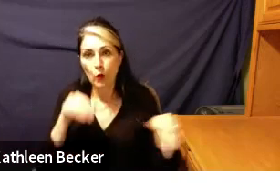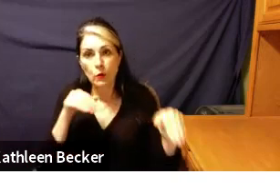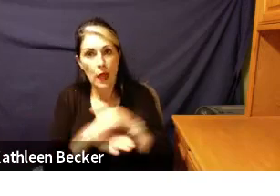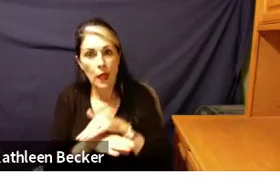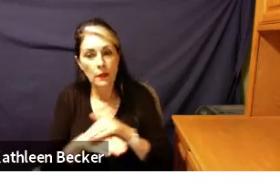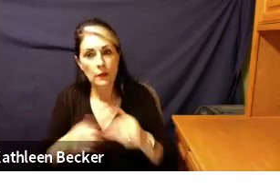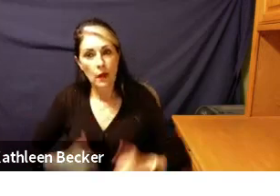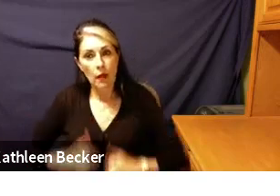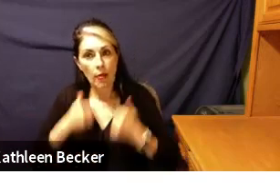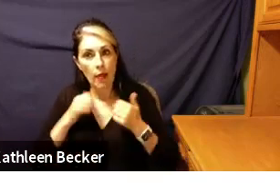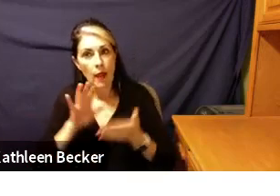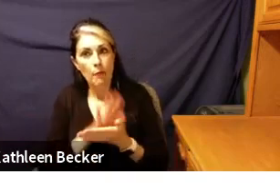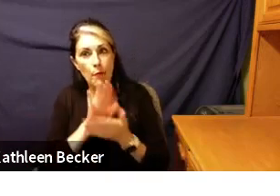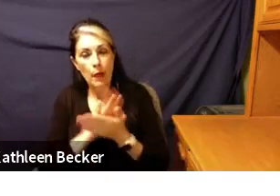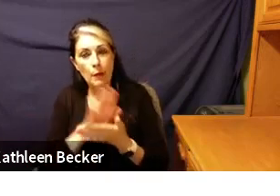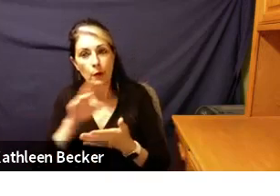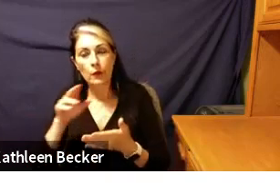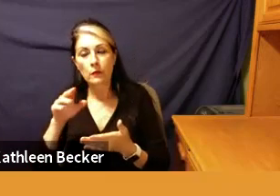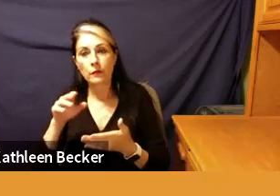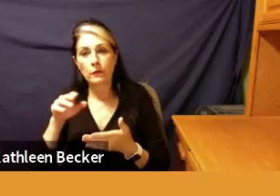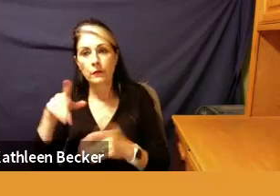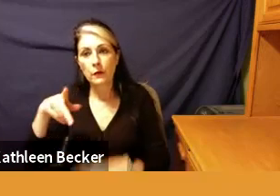Paper tutors.